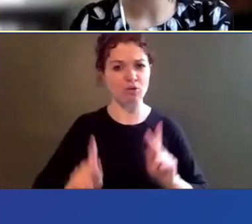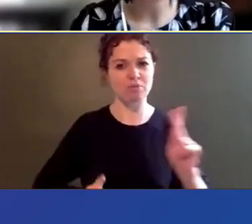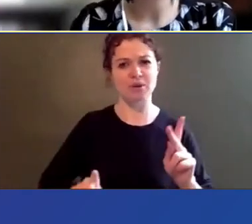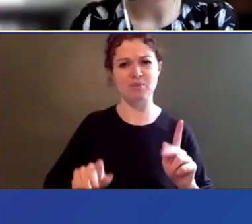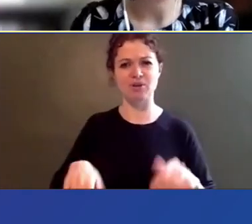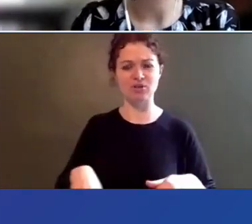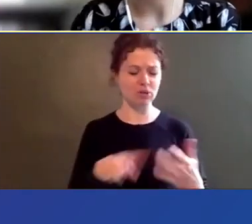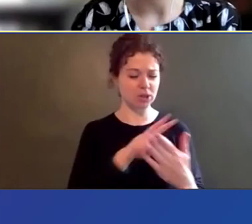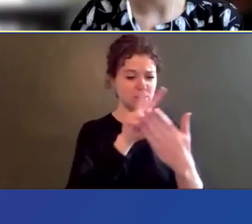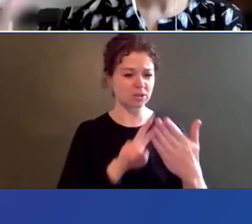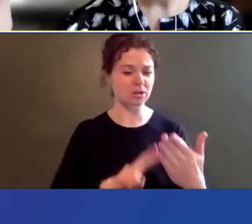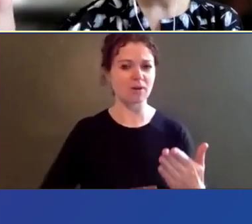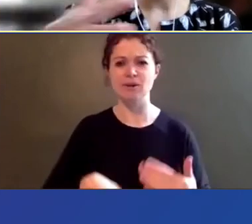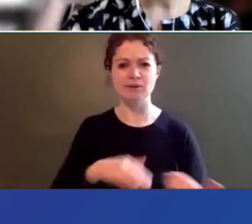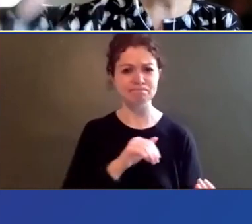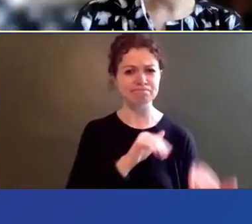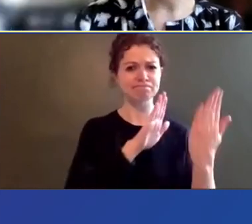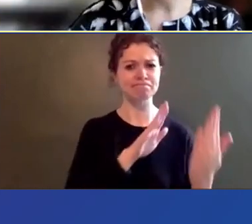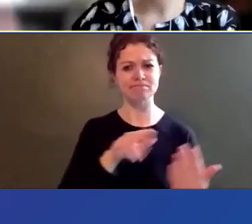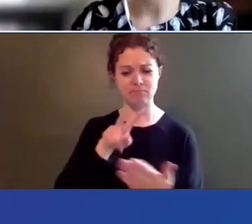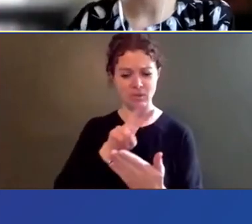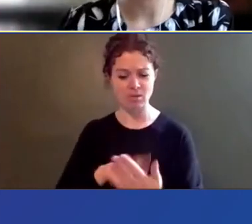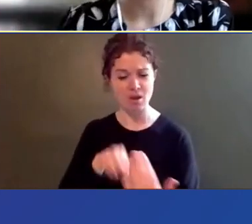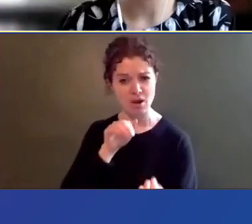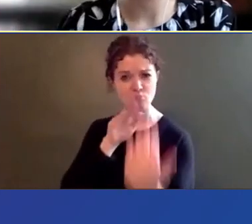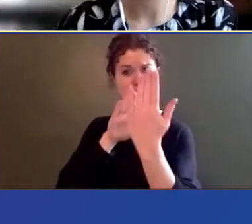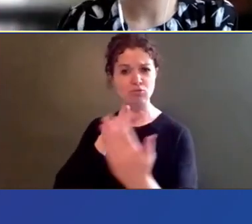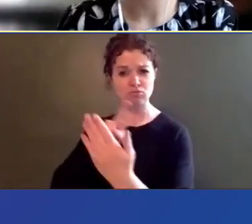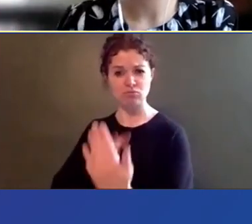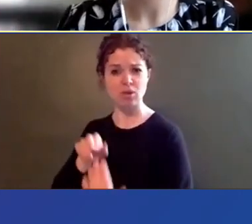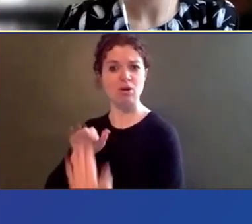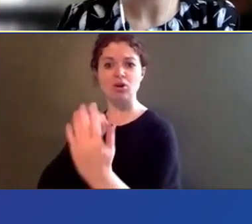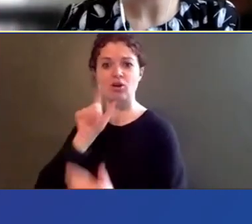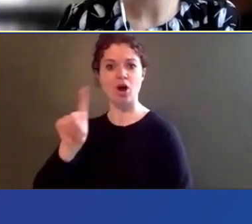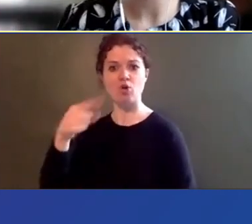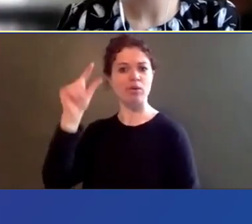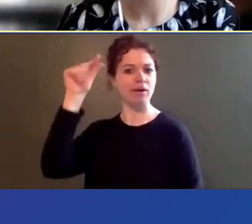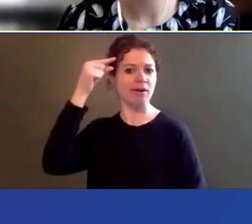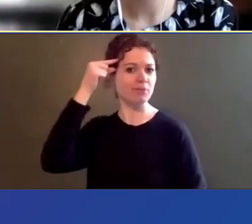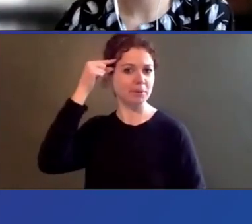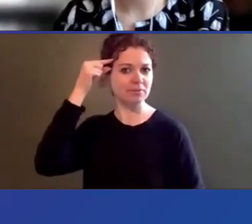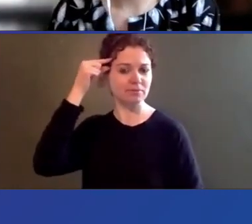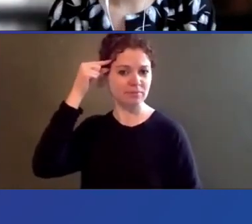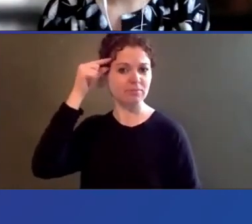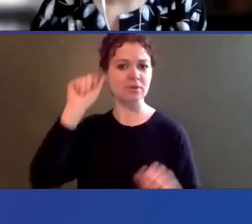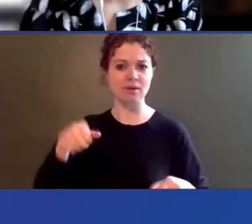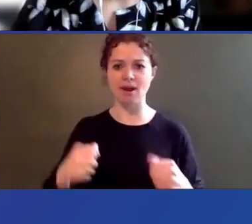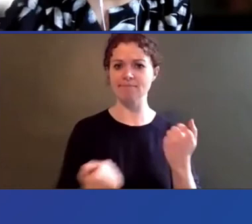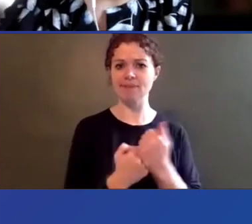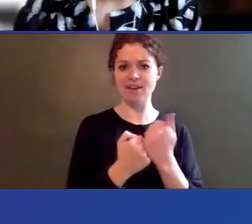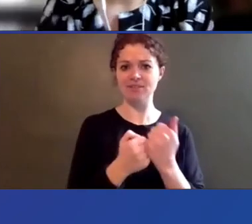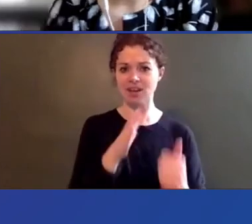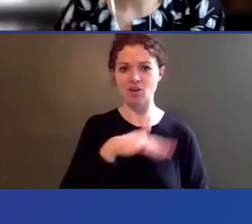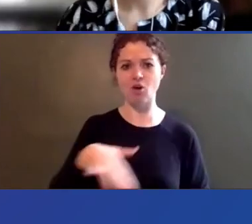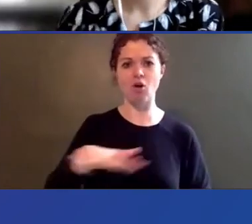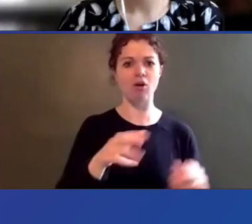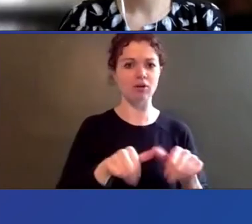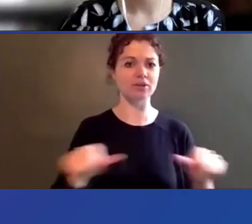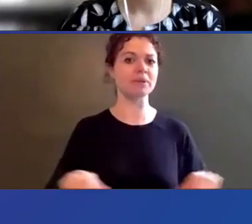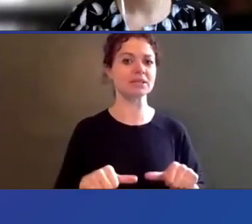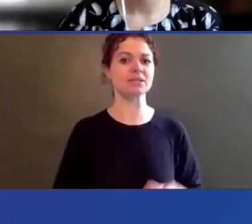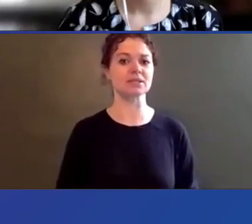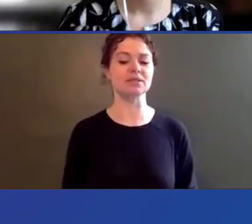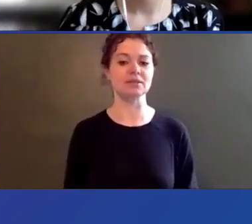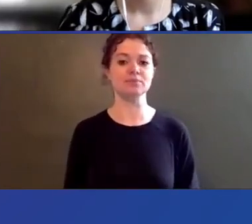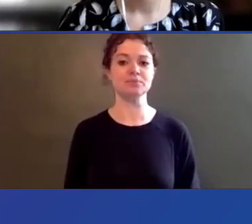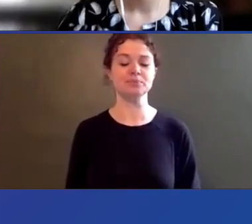exist in our lives outside of the various government agencies? Thanks. I would also say that we also need it